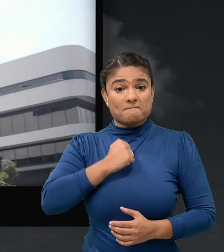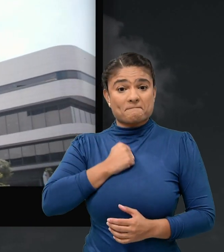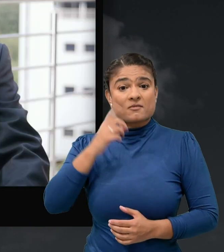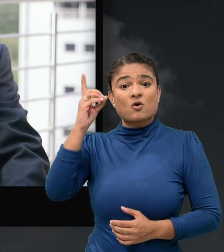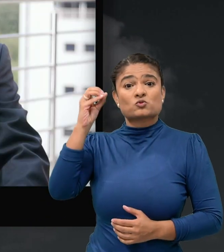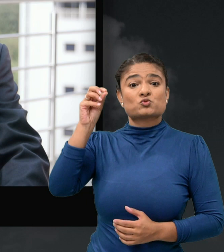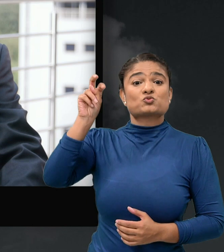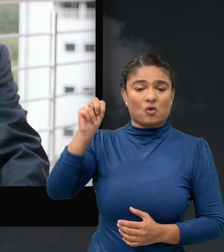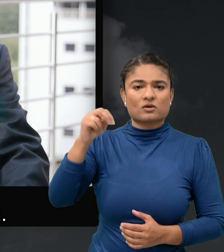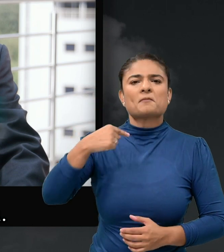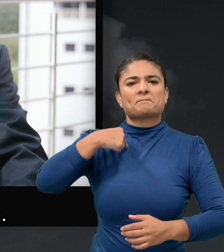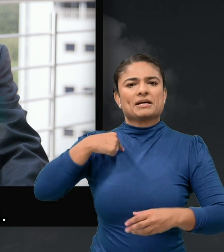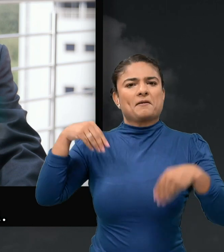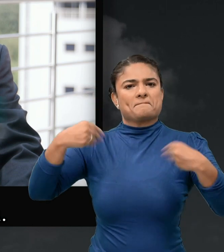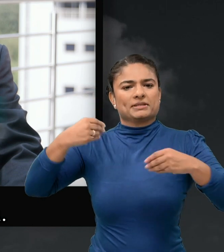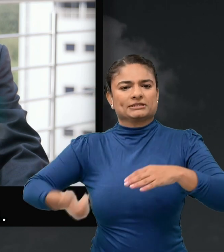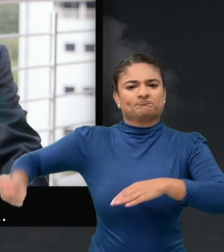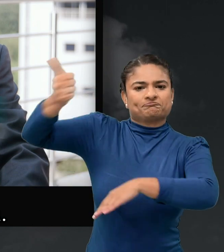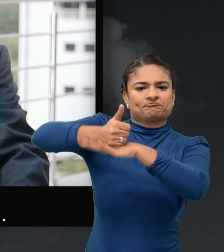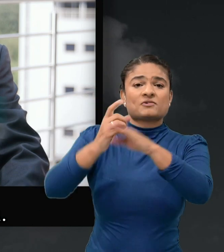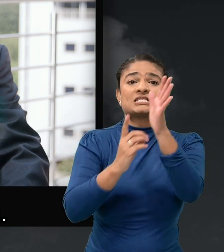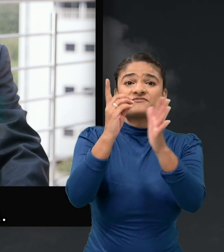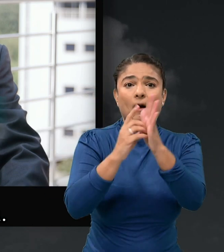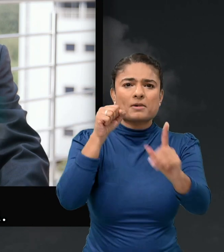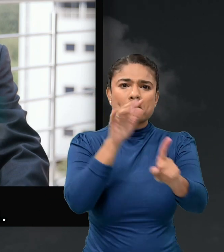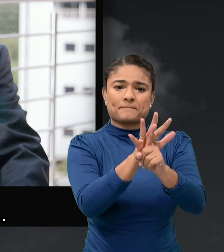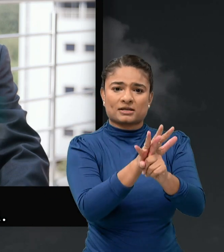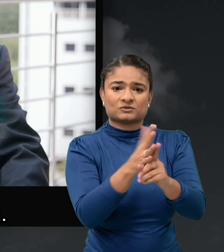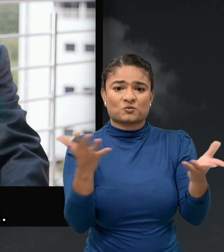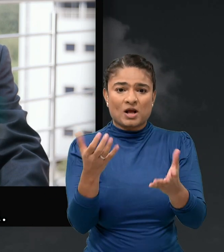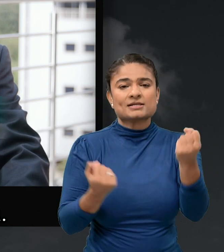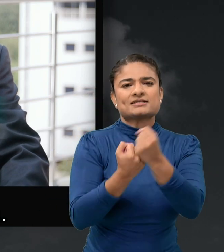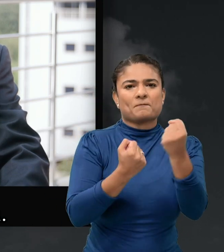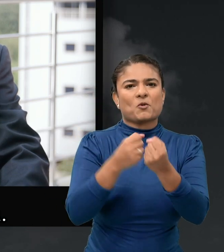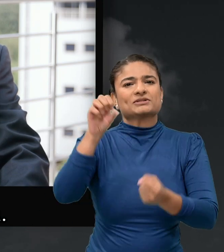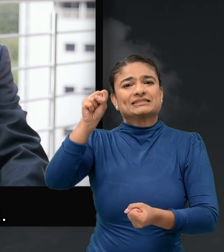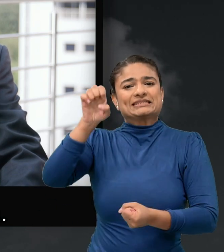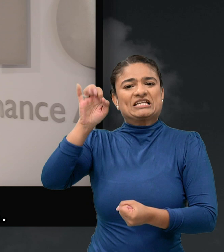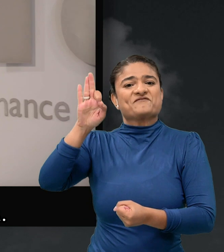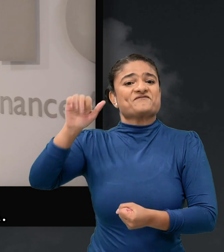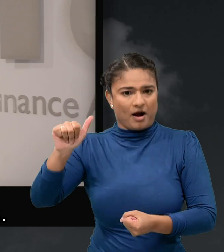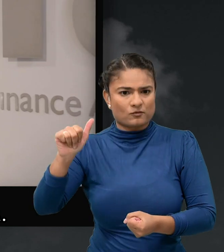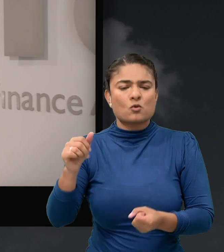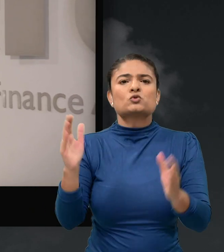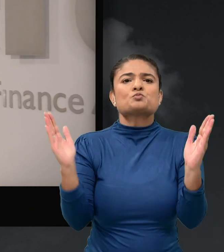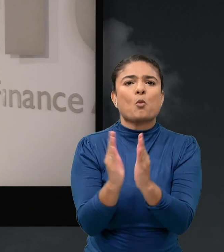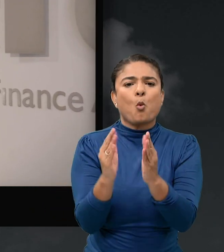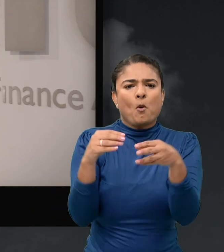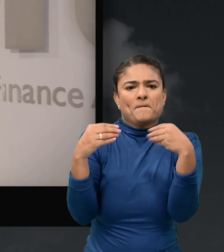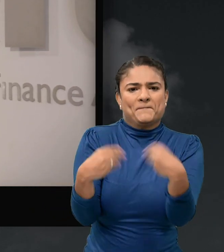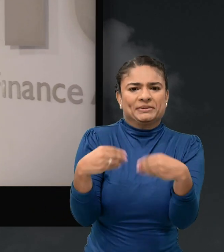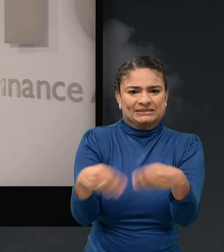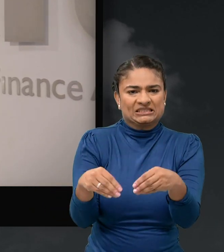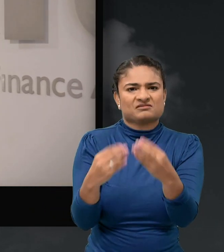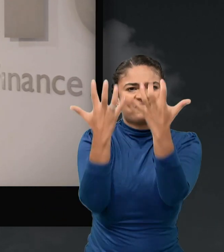My name is Don Mashele. I'm the head of Business Development Impact Support at SEFA. SEFA,